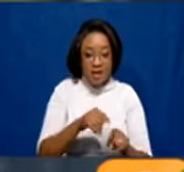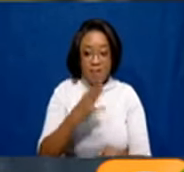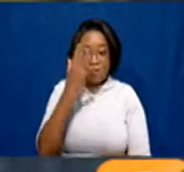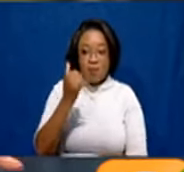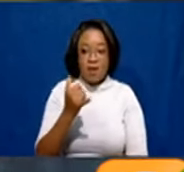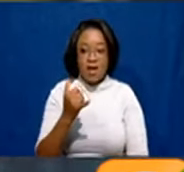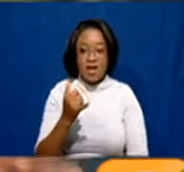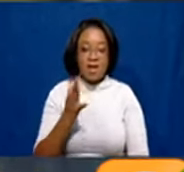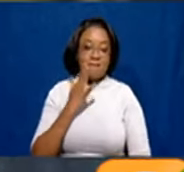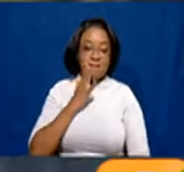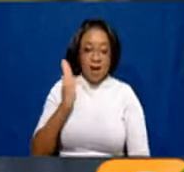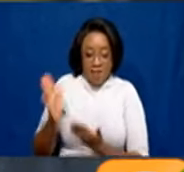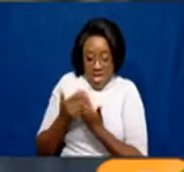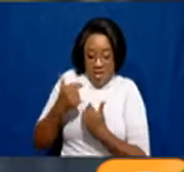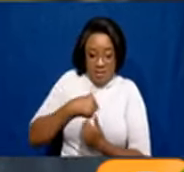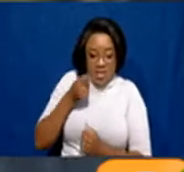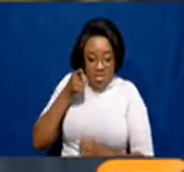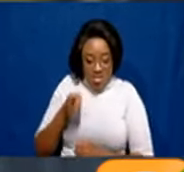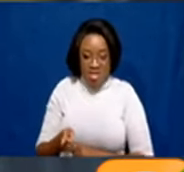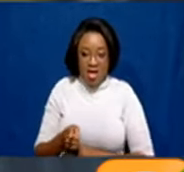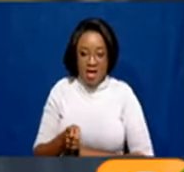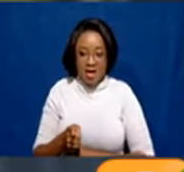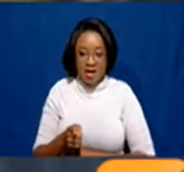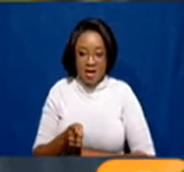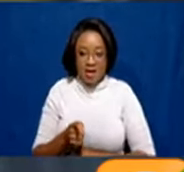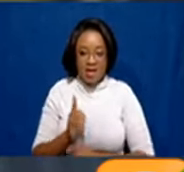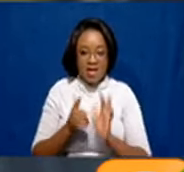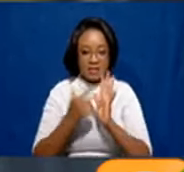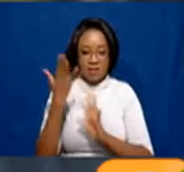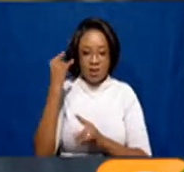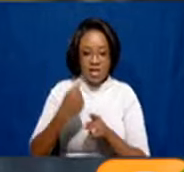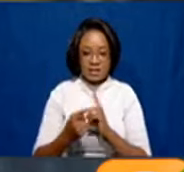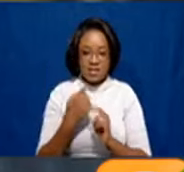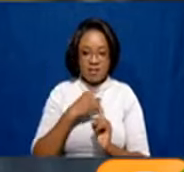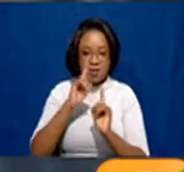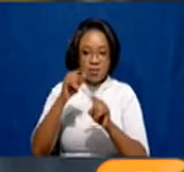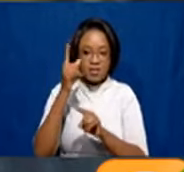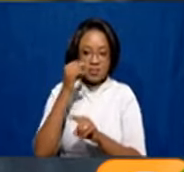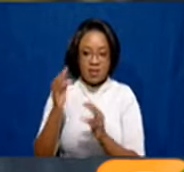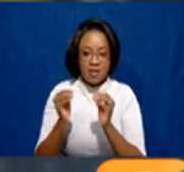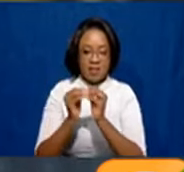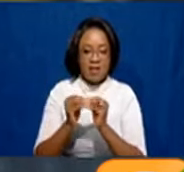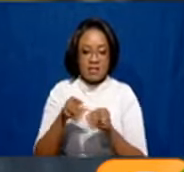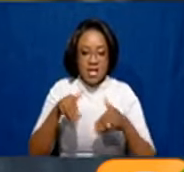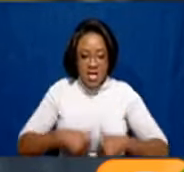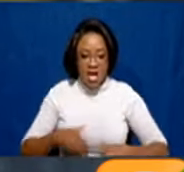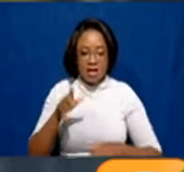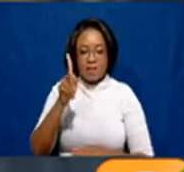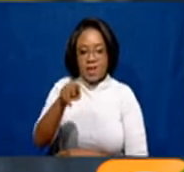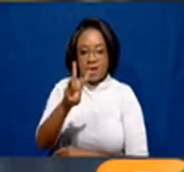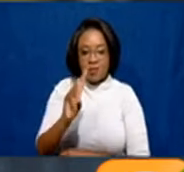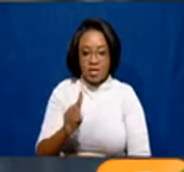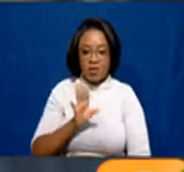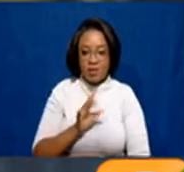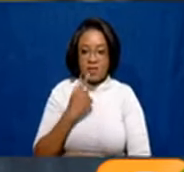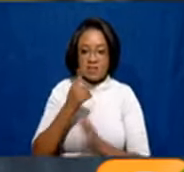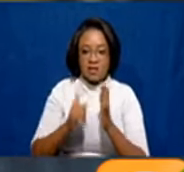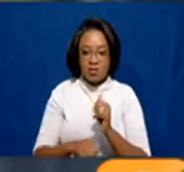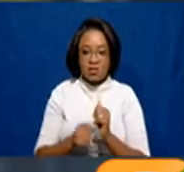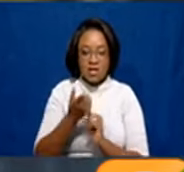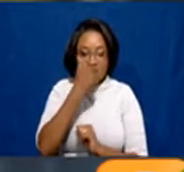mama alitusaidia hapa. Like, I was in Mombasa last year and I met some young PWD women that told me because of